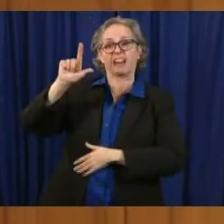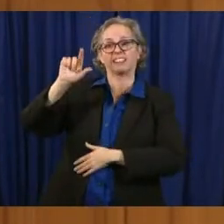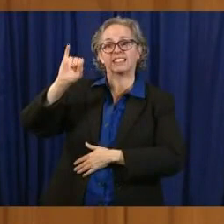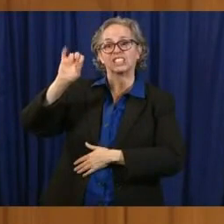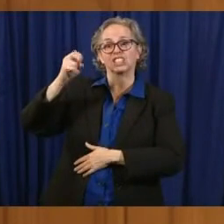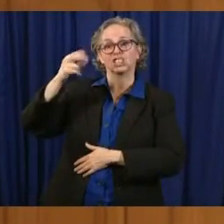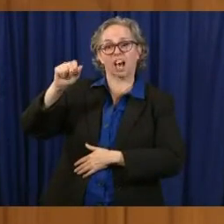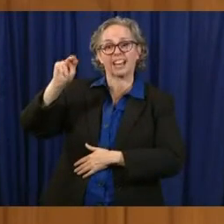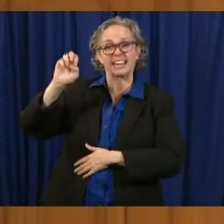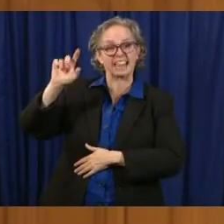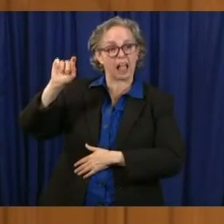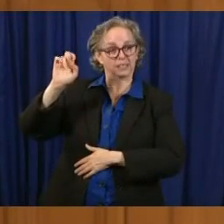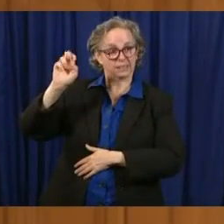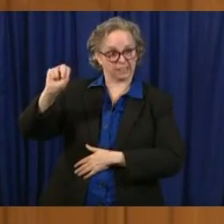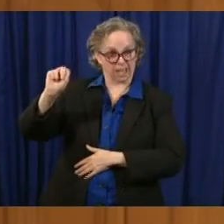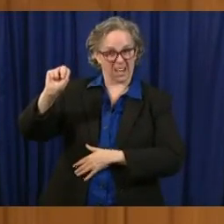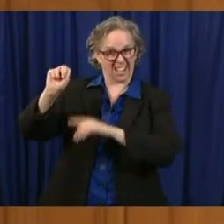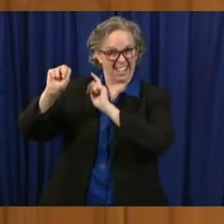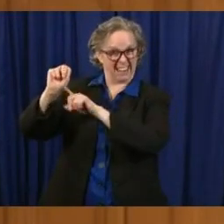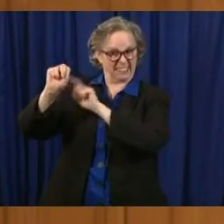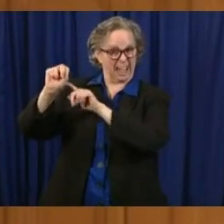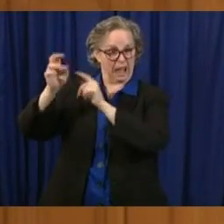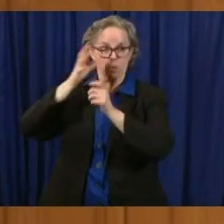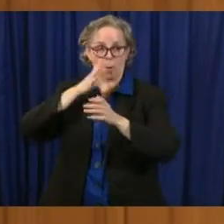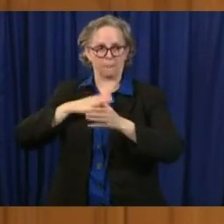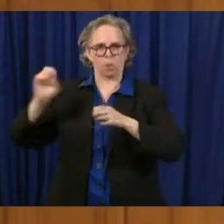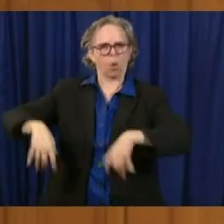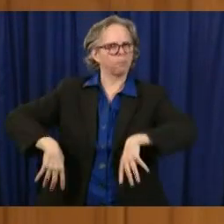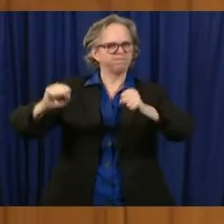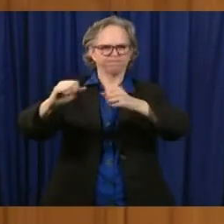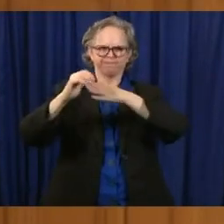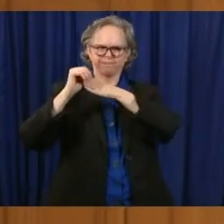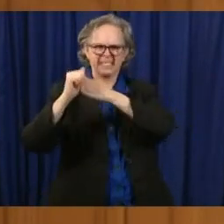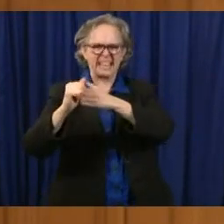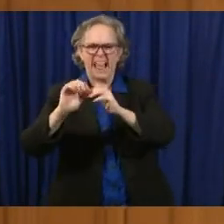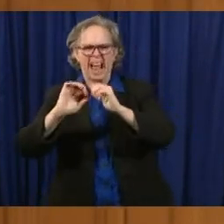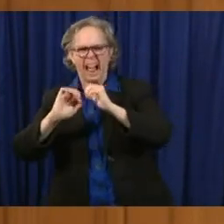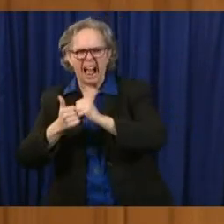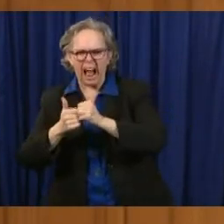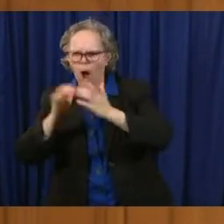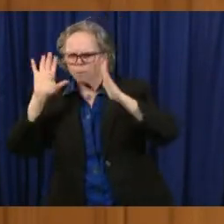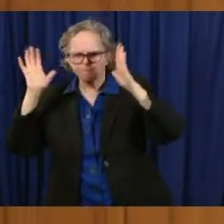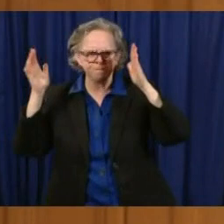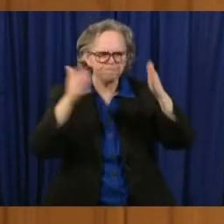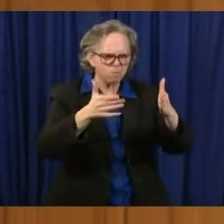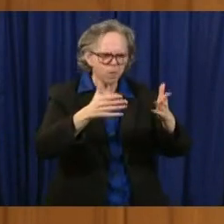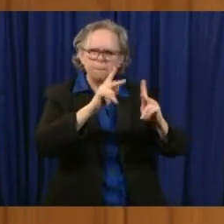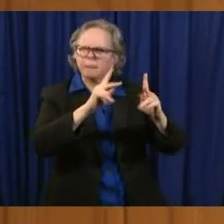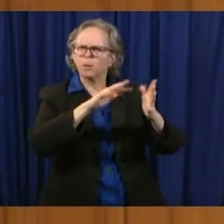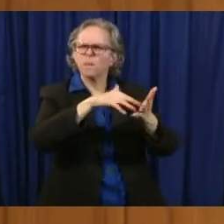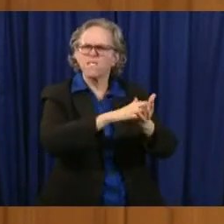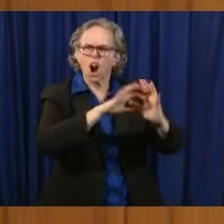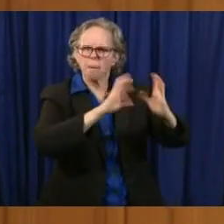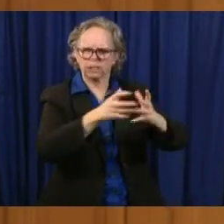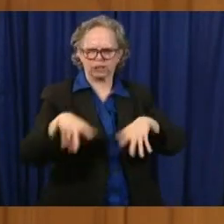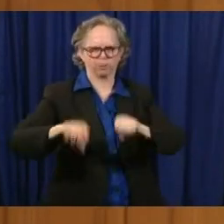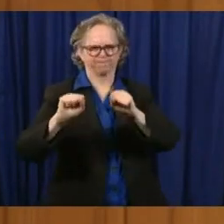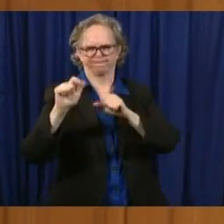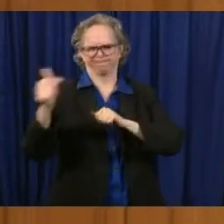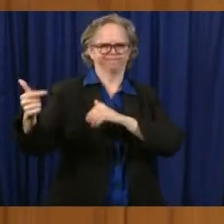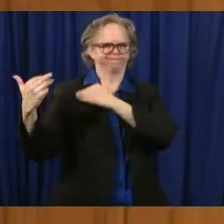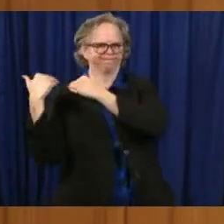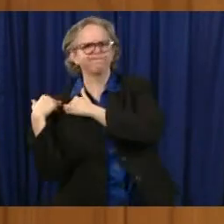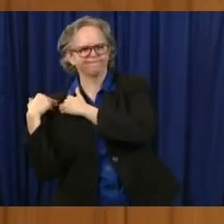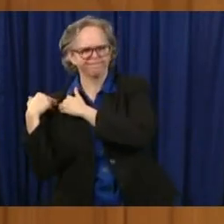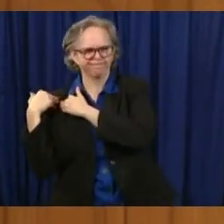well represented as we move forward. So many, many pieces are in place. They're really starting to come together, and I look forward to sharing